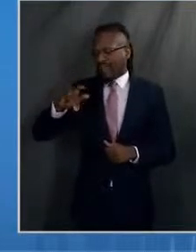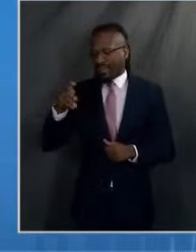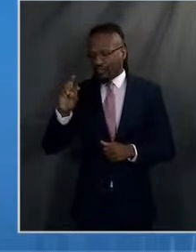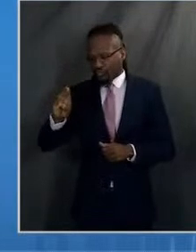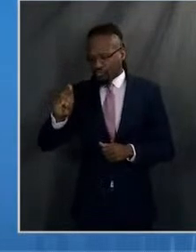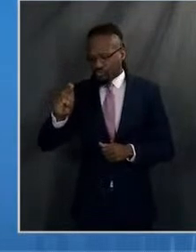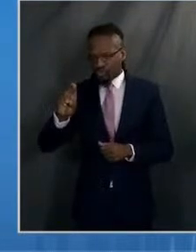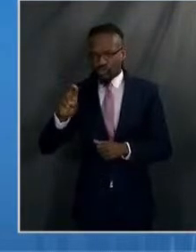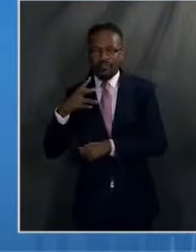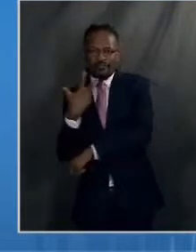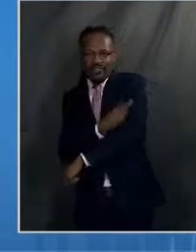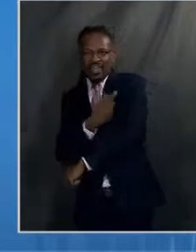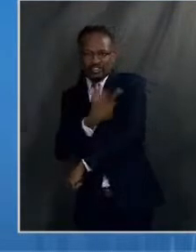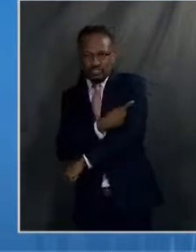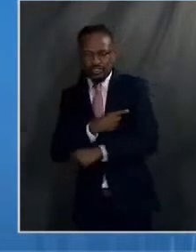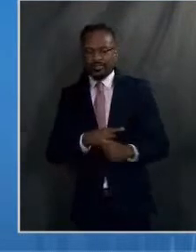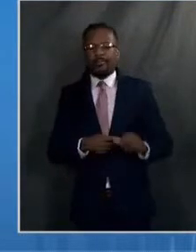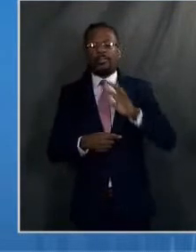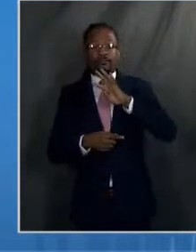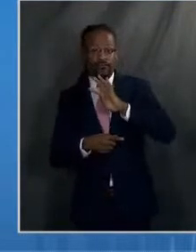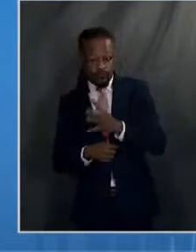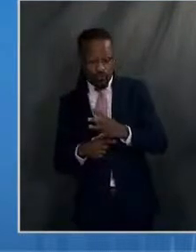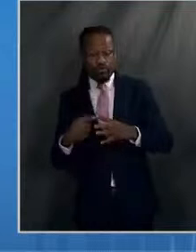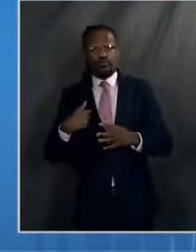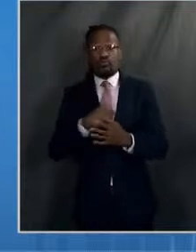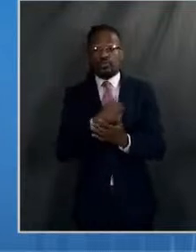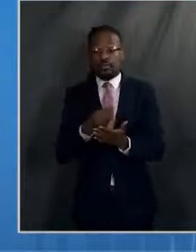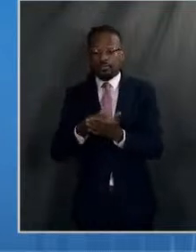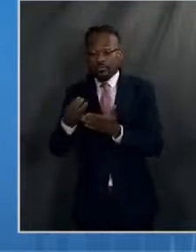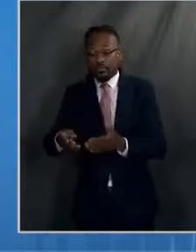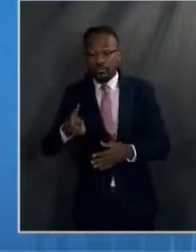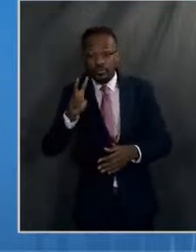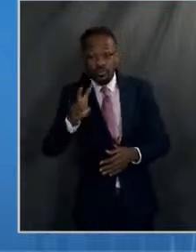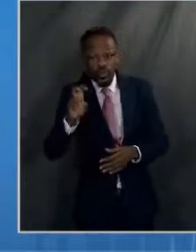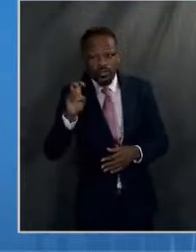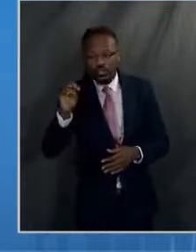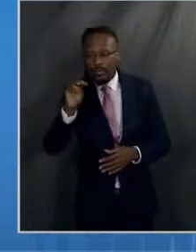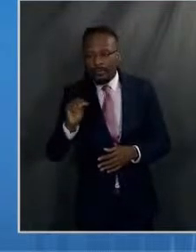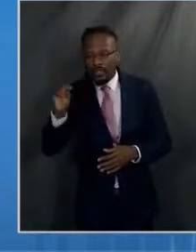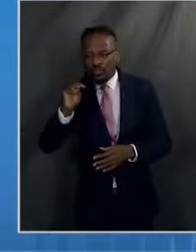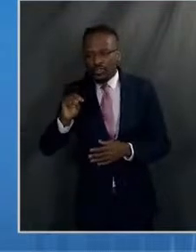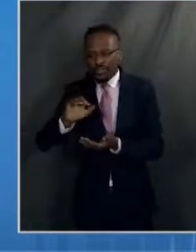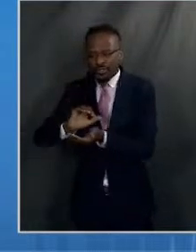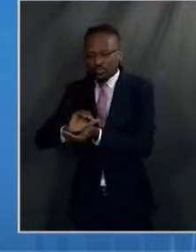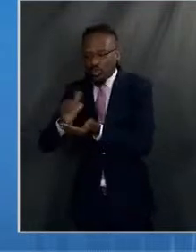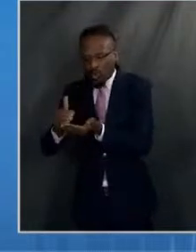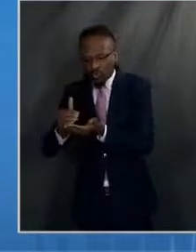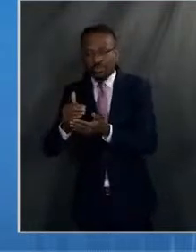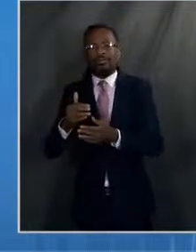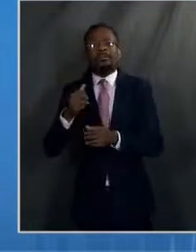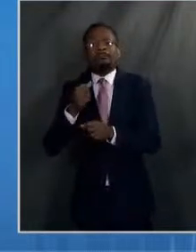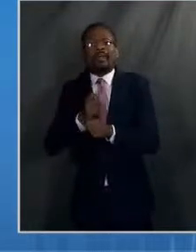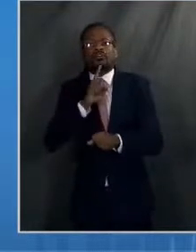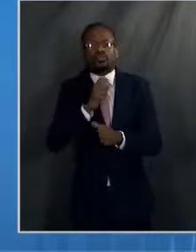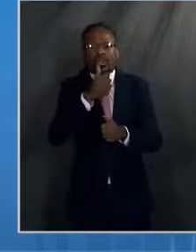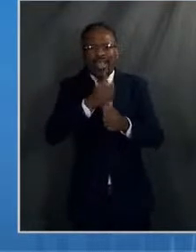And fourth, we're purchasing an additional 200 million doses to ensure that every American can get